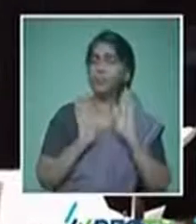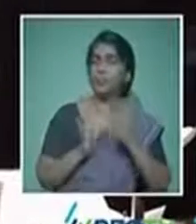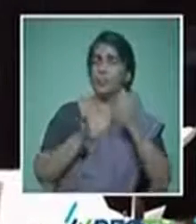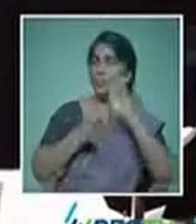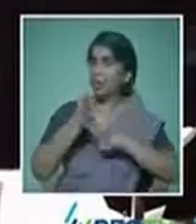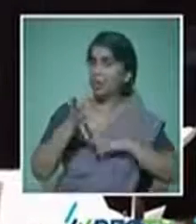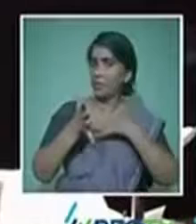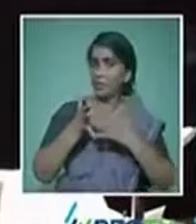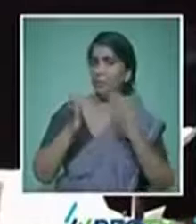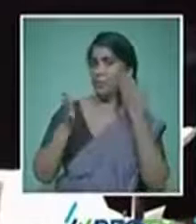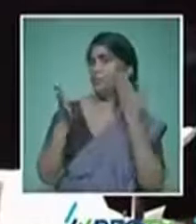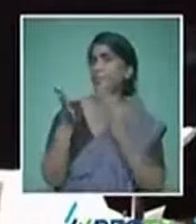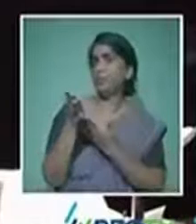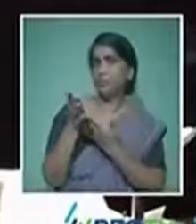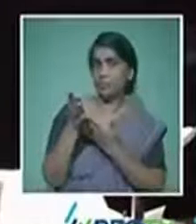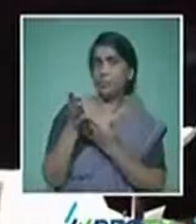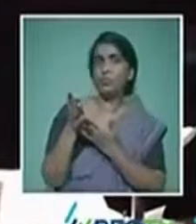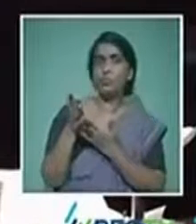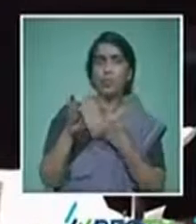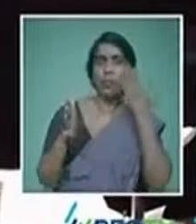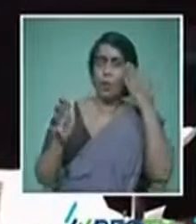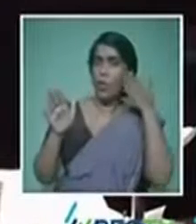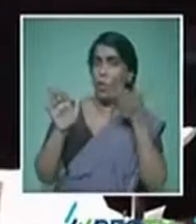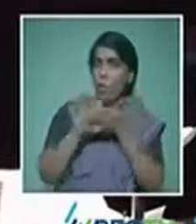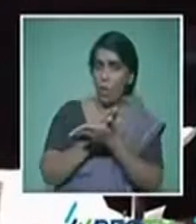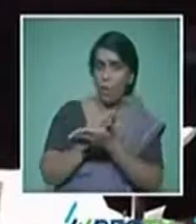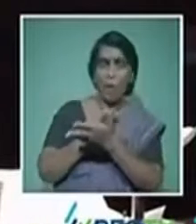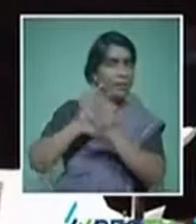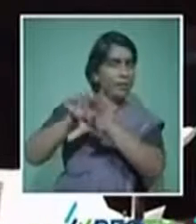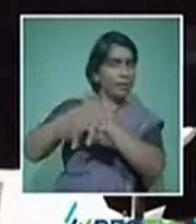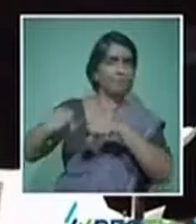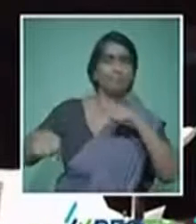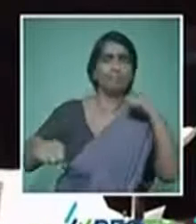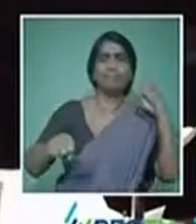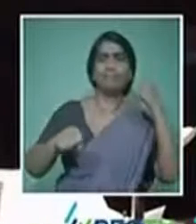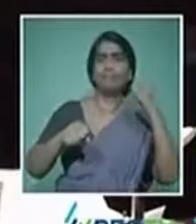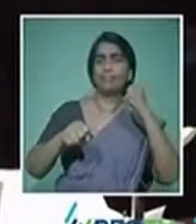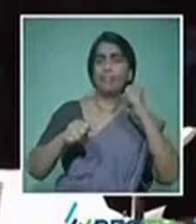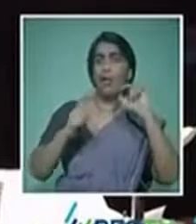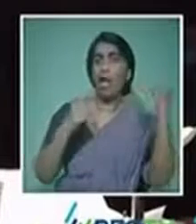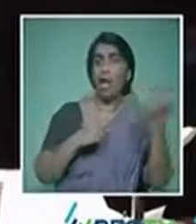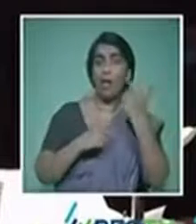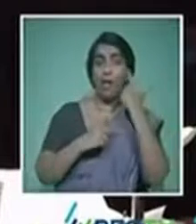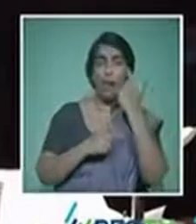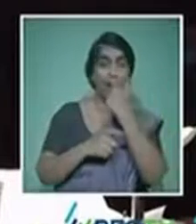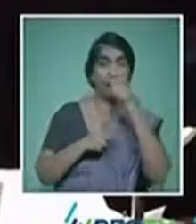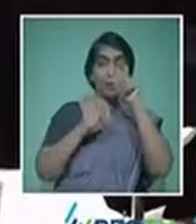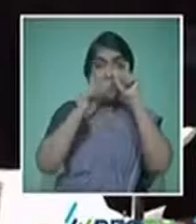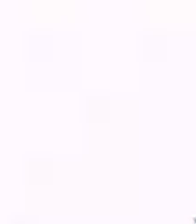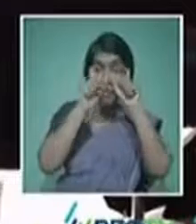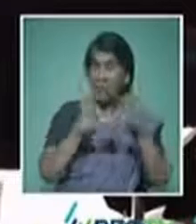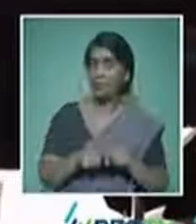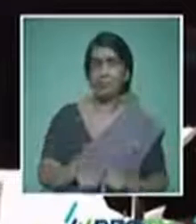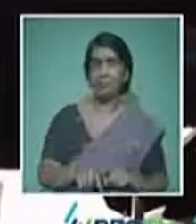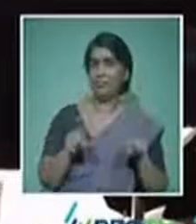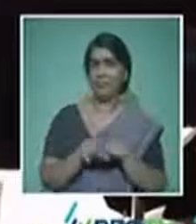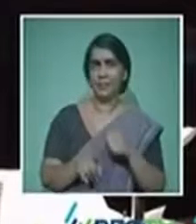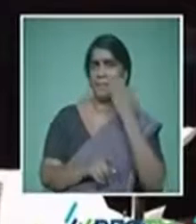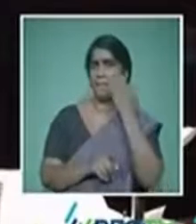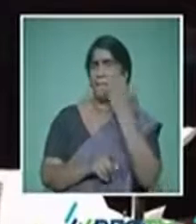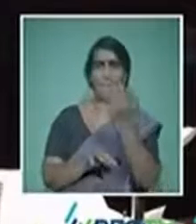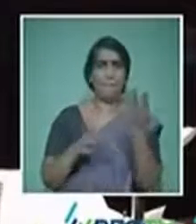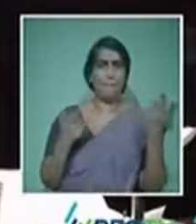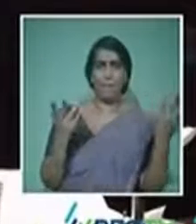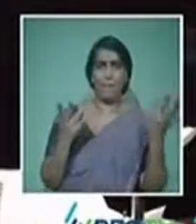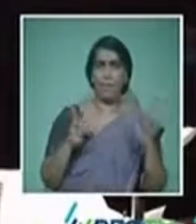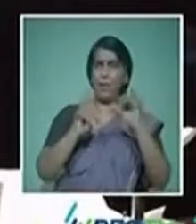seem to be different and the same content had been given flavour by the President. He said at a time when the income of the government is